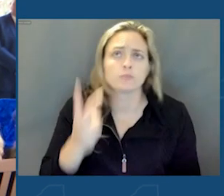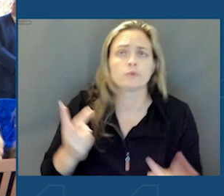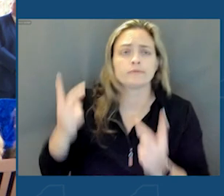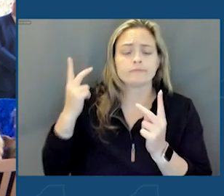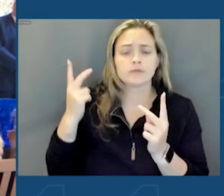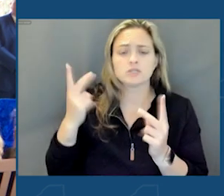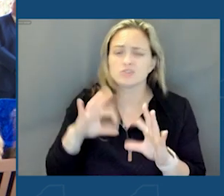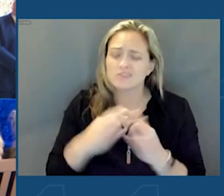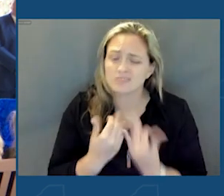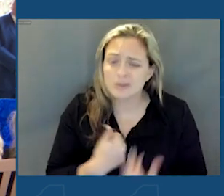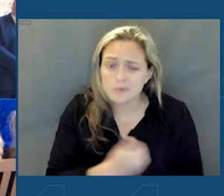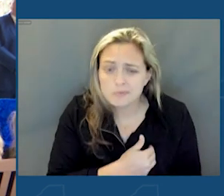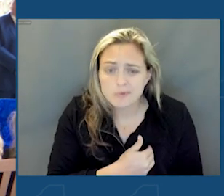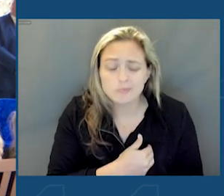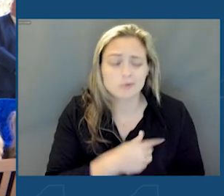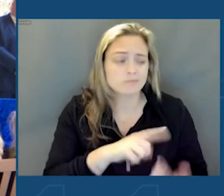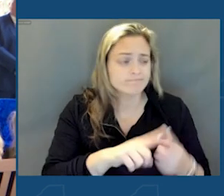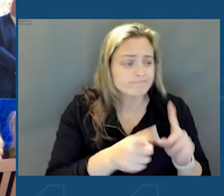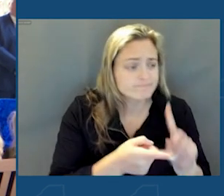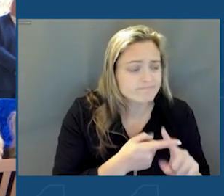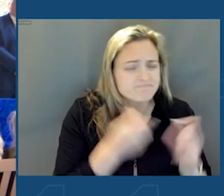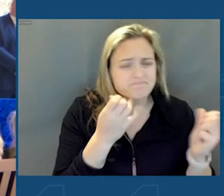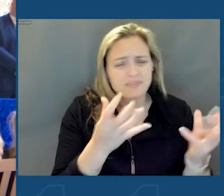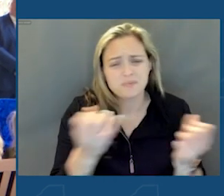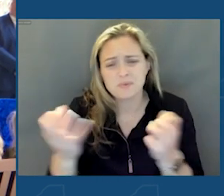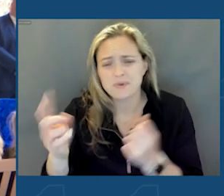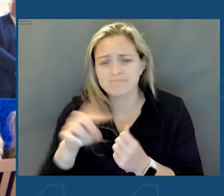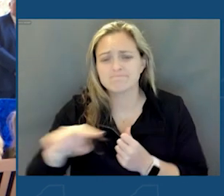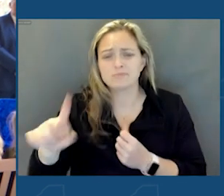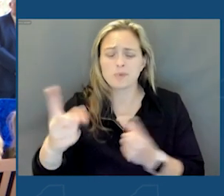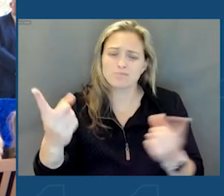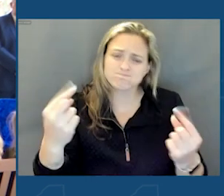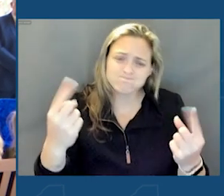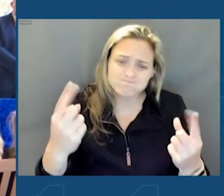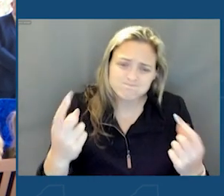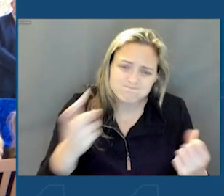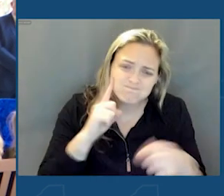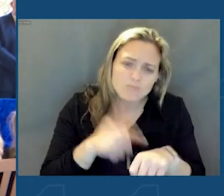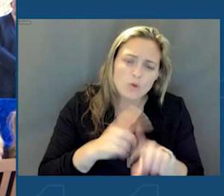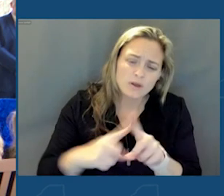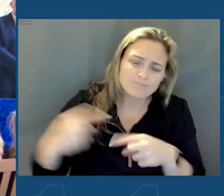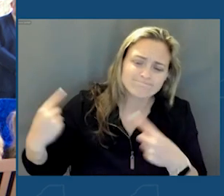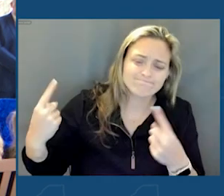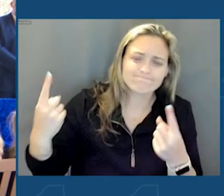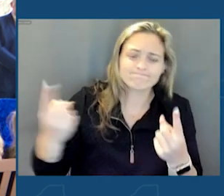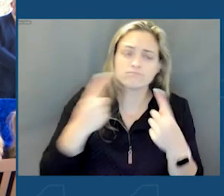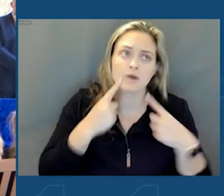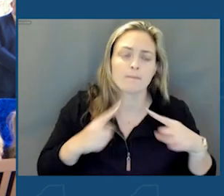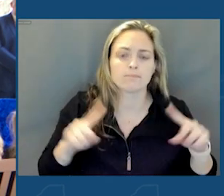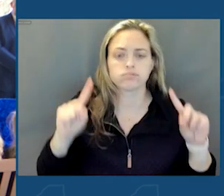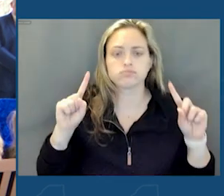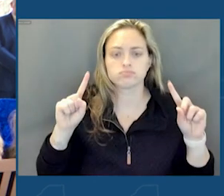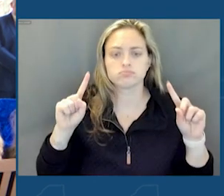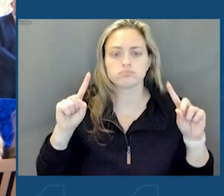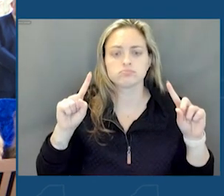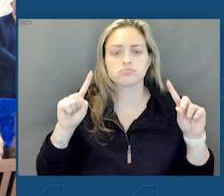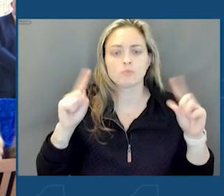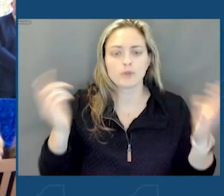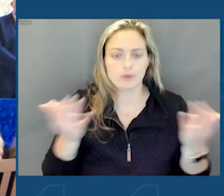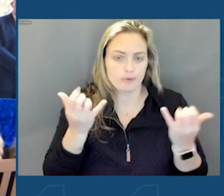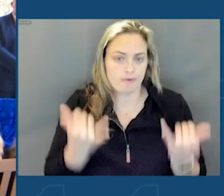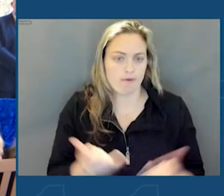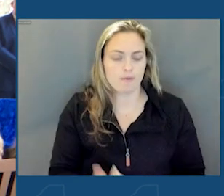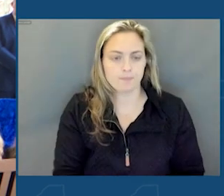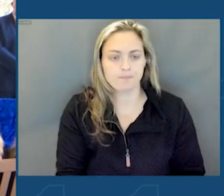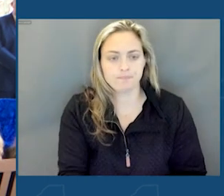family members and friends and so many of you who've been coming here for so long, and finally we are here now with our